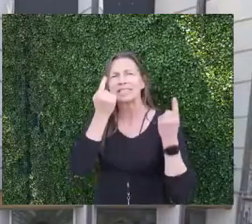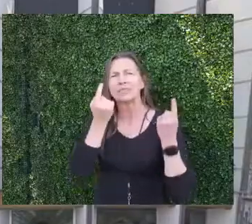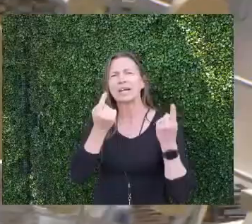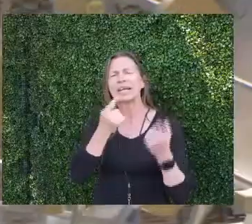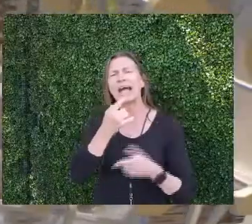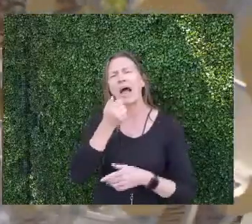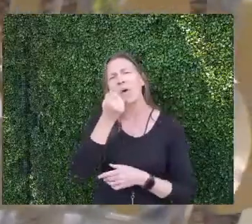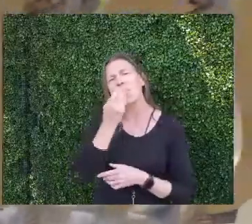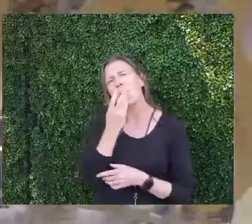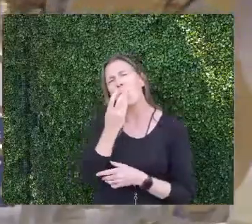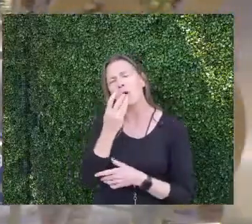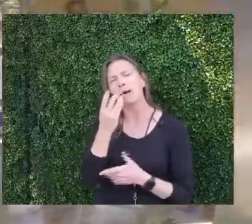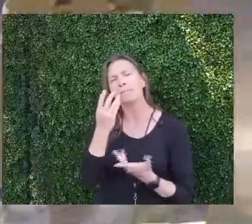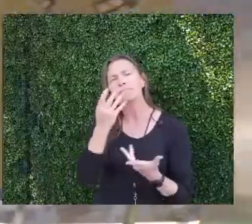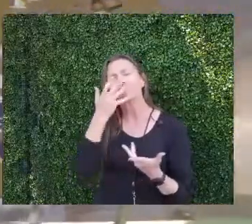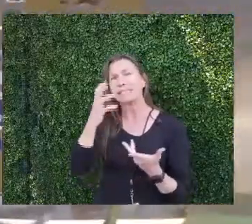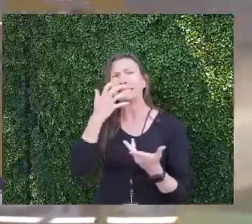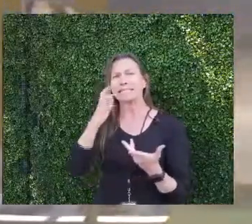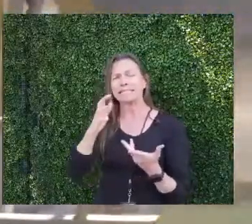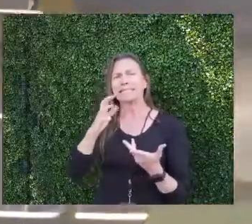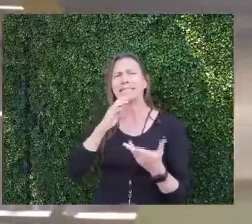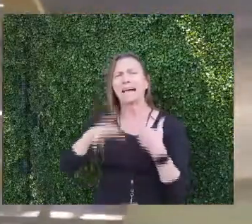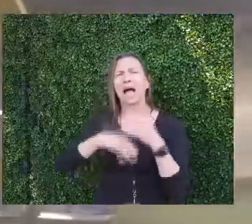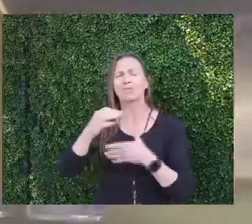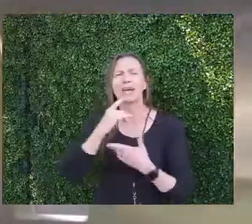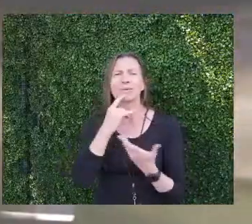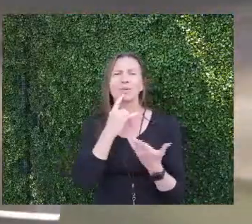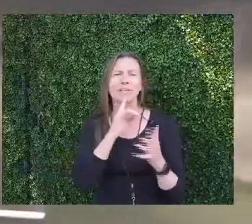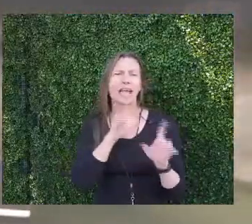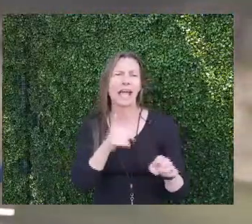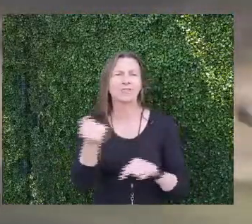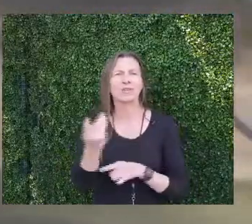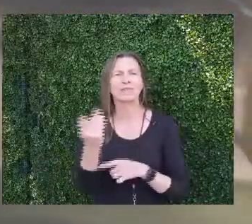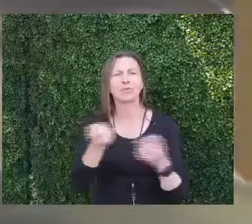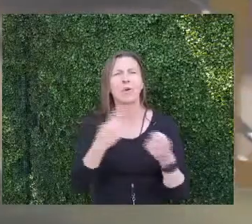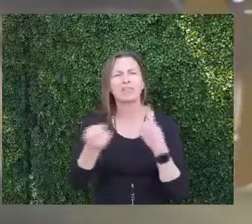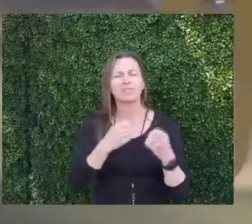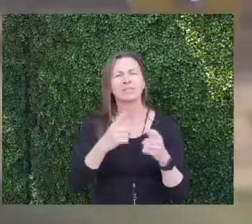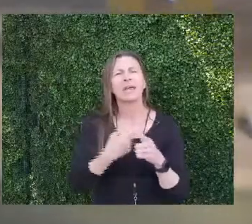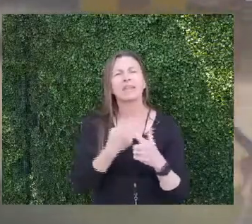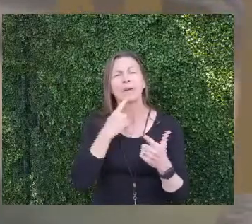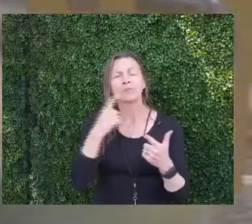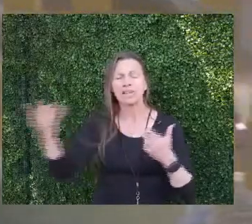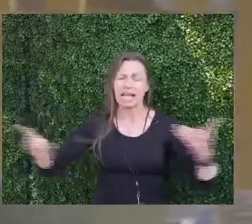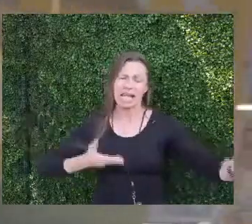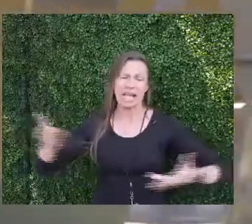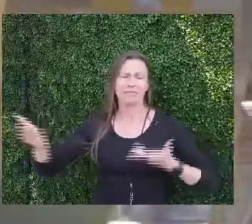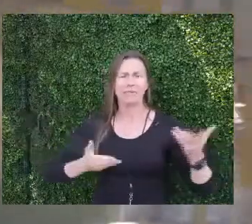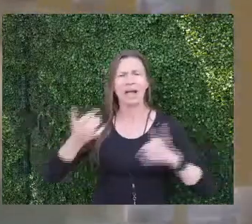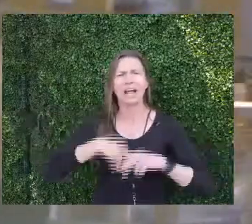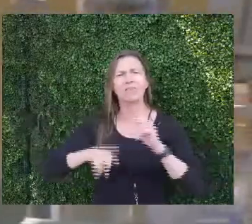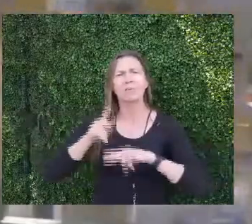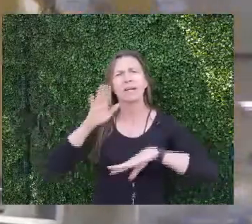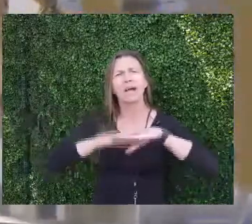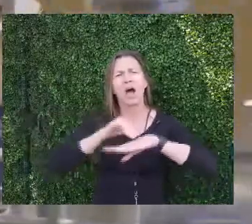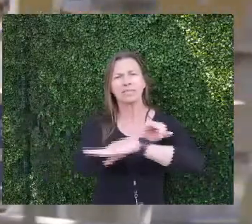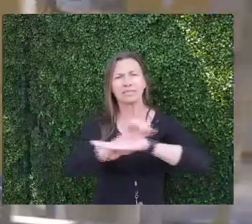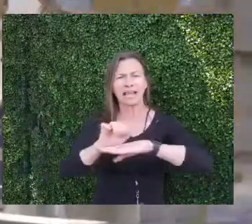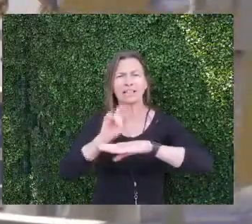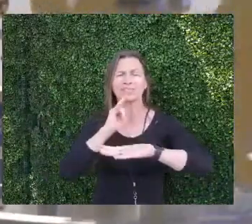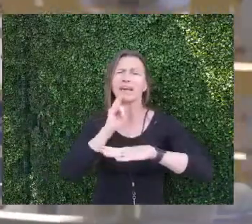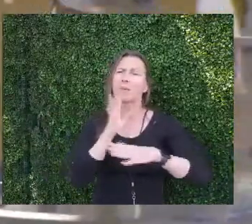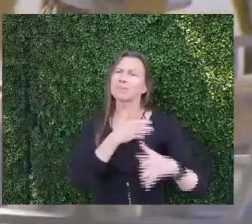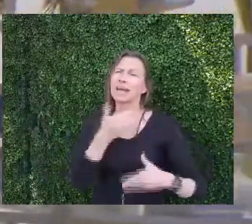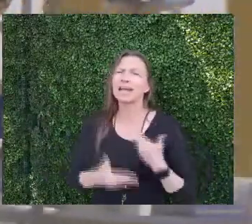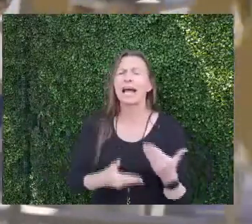and we'll happily answer a few questions. And then I'm going to invite everybody on stage that was kind enough to participate, and